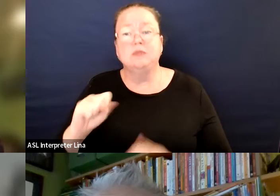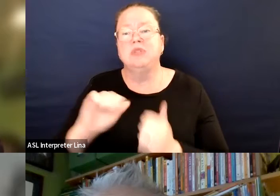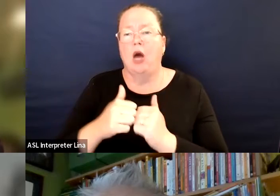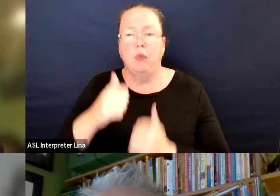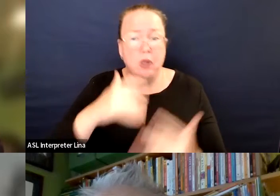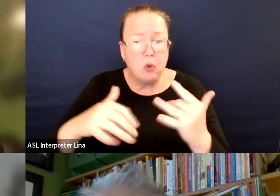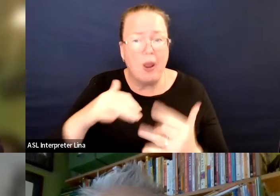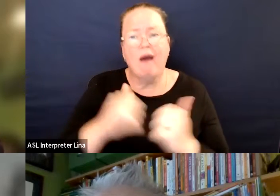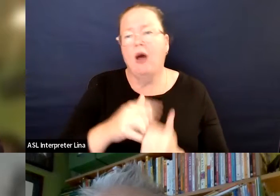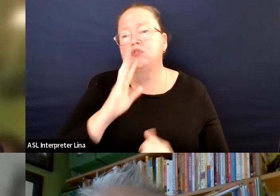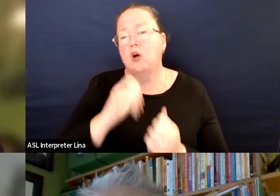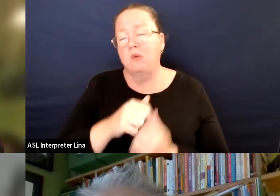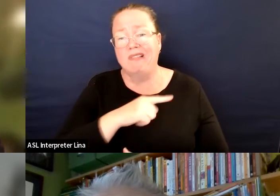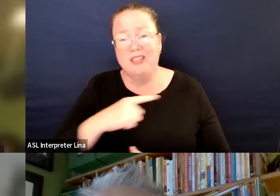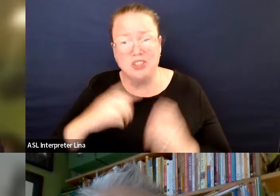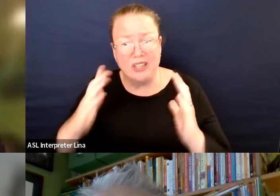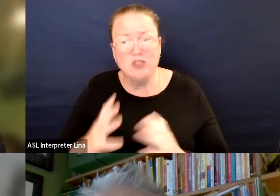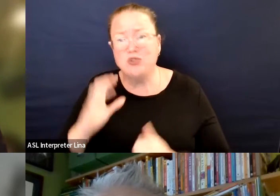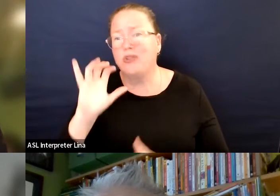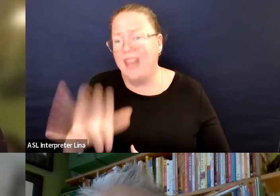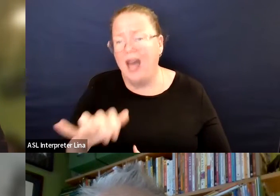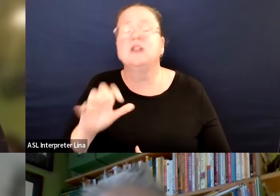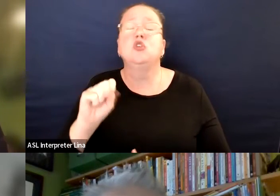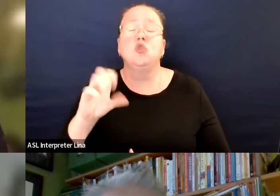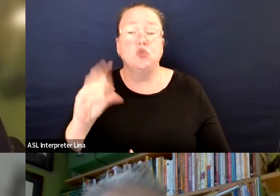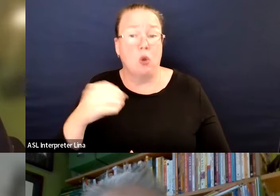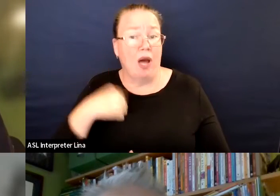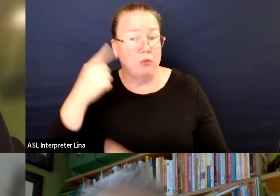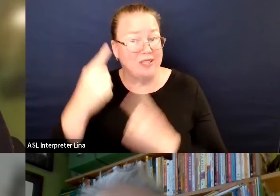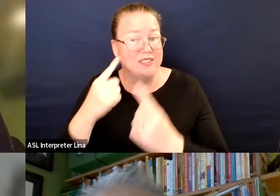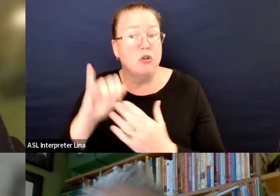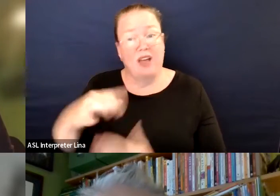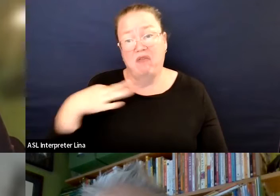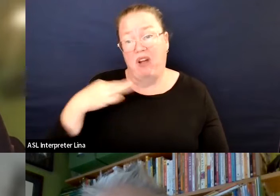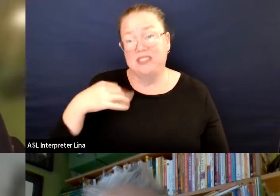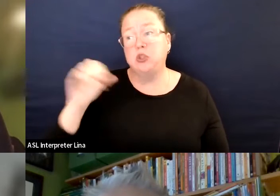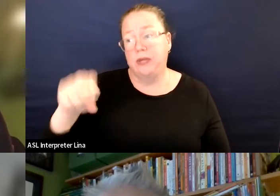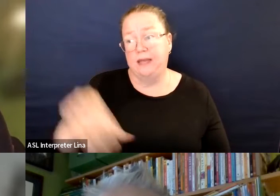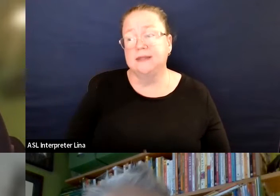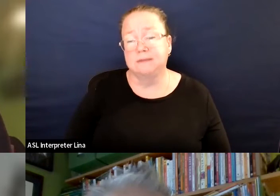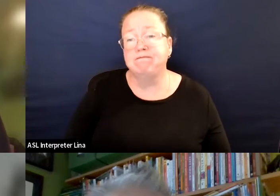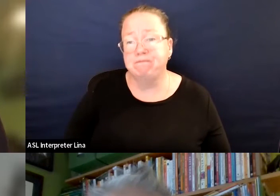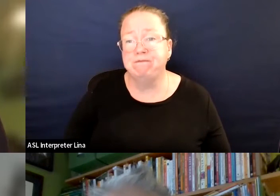talk with your legislators, things like that. So yeah, I would consider that volunteering.